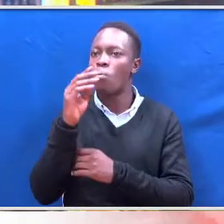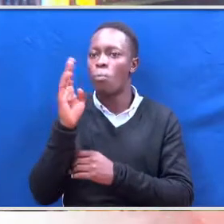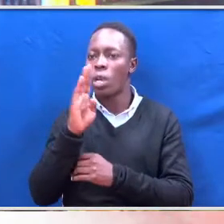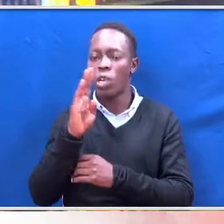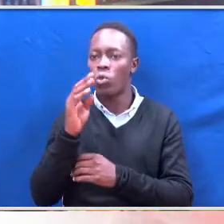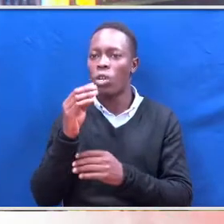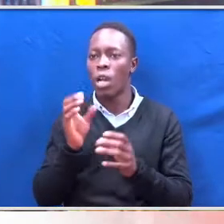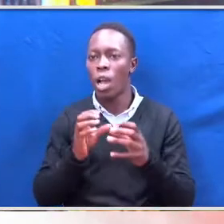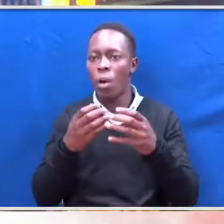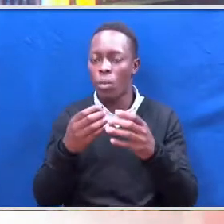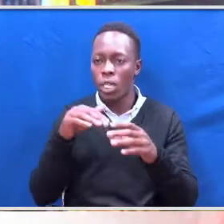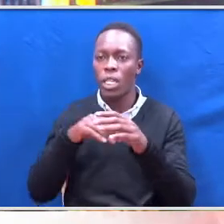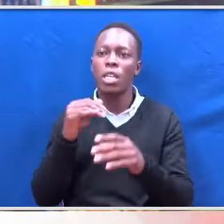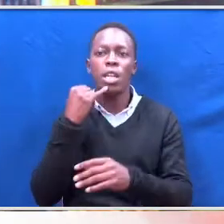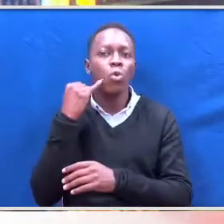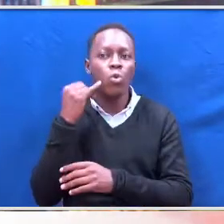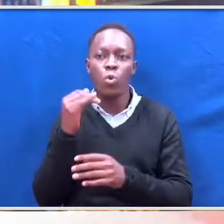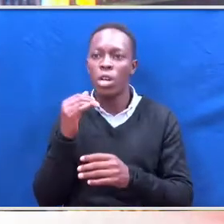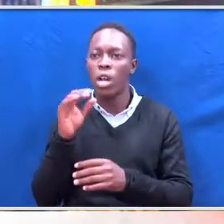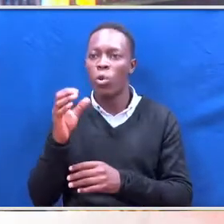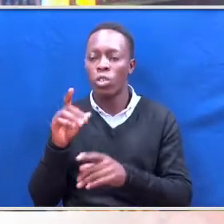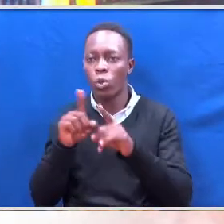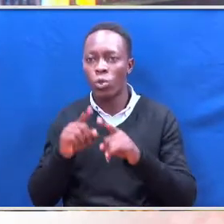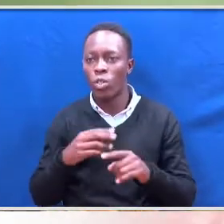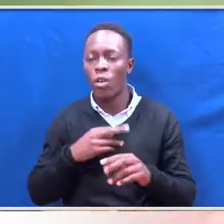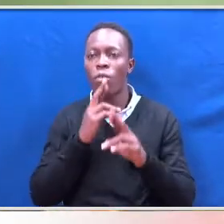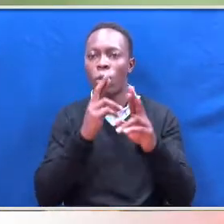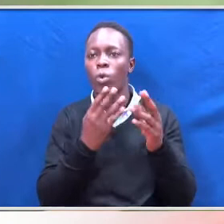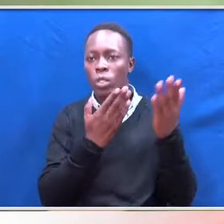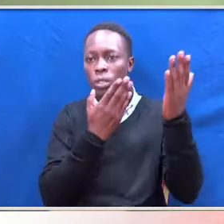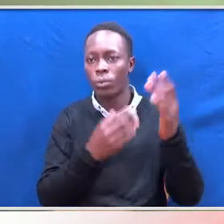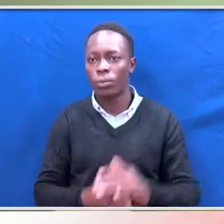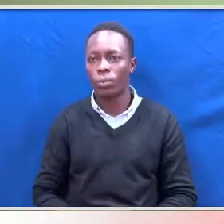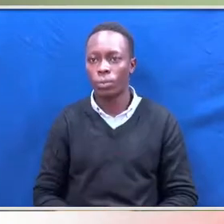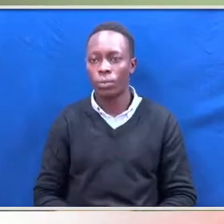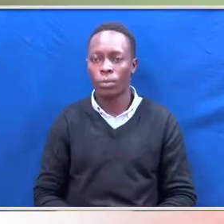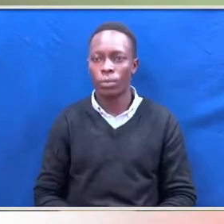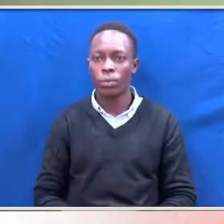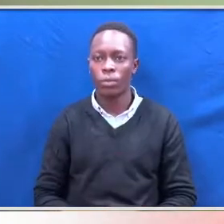Africa factory in Nakuru County and filed the following report.